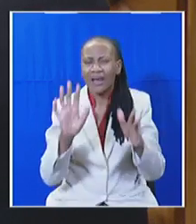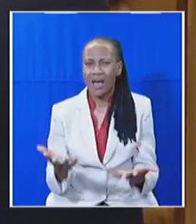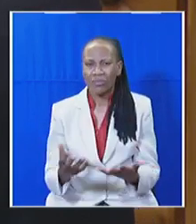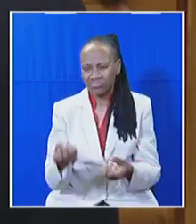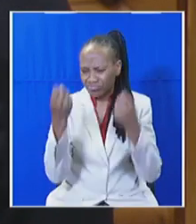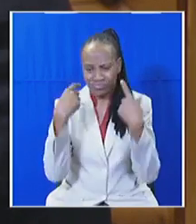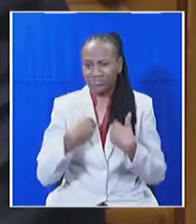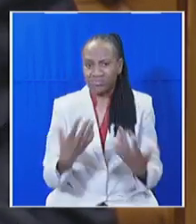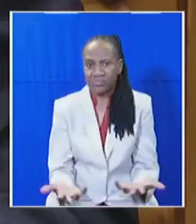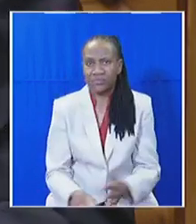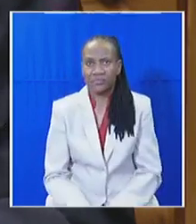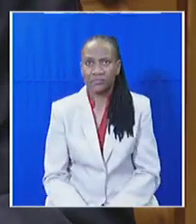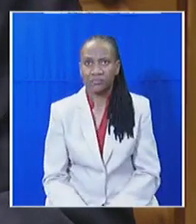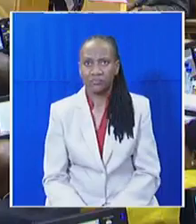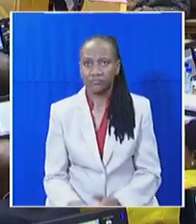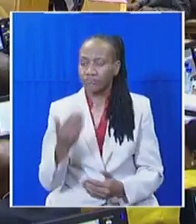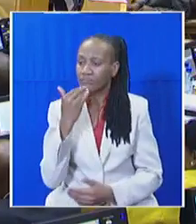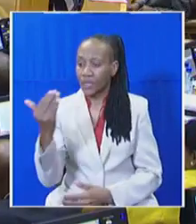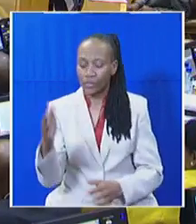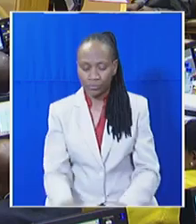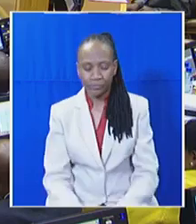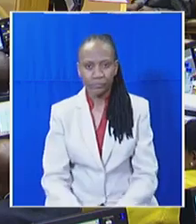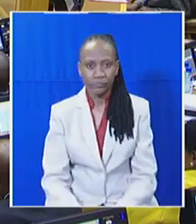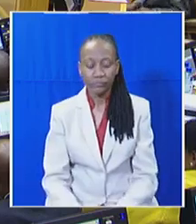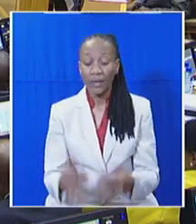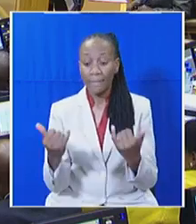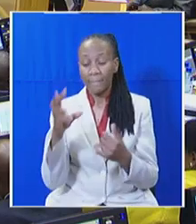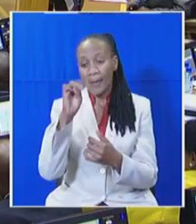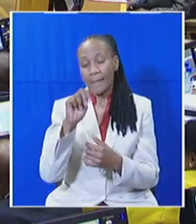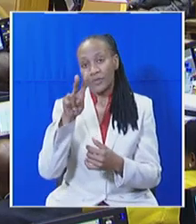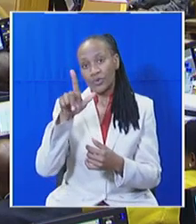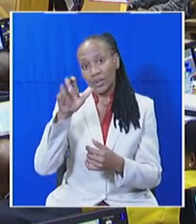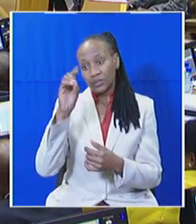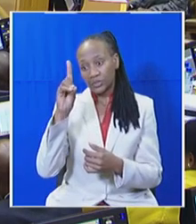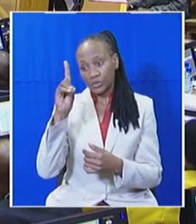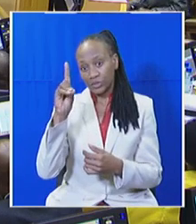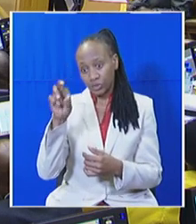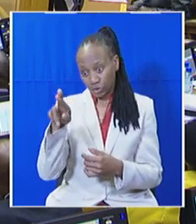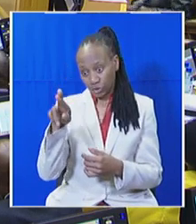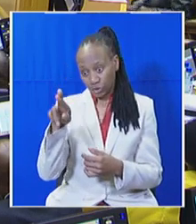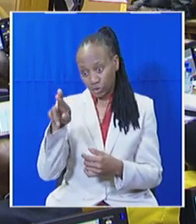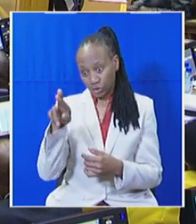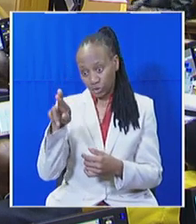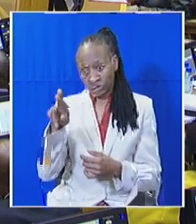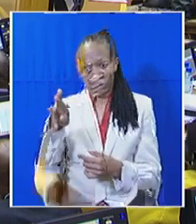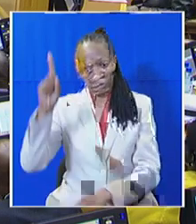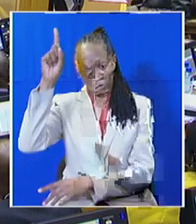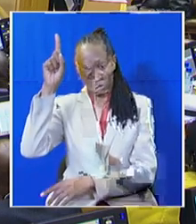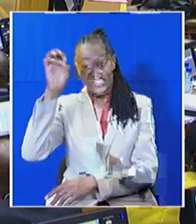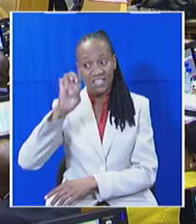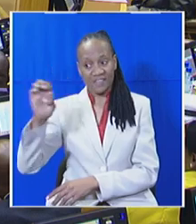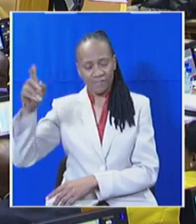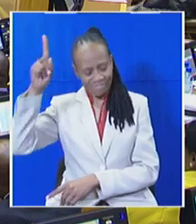Absolutely. Thank you, Honorable Madam Chair. Mulder. Madam Speaker, we have requested to be recorded. Thank you,